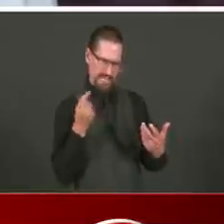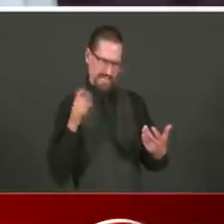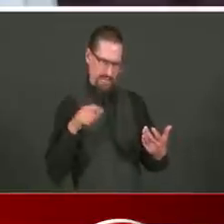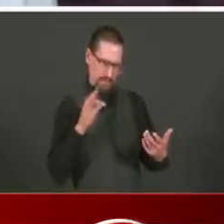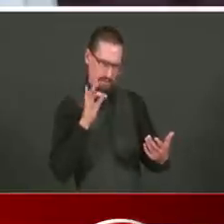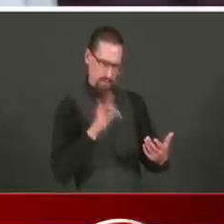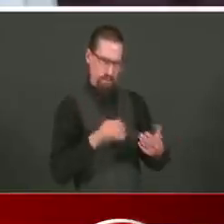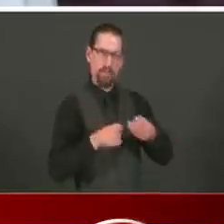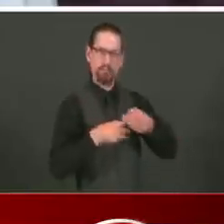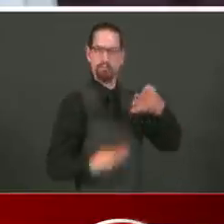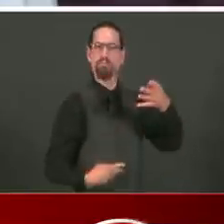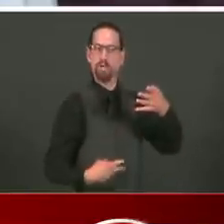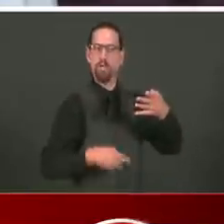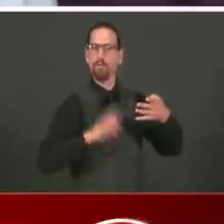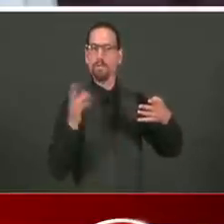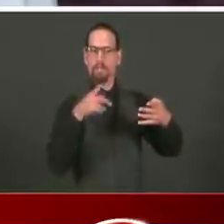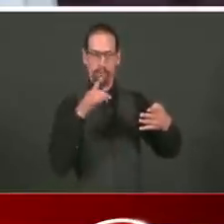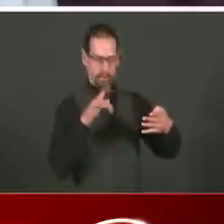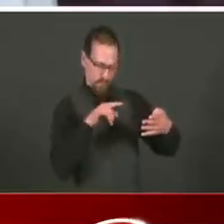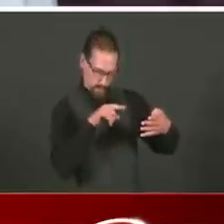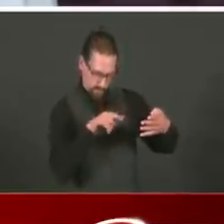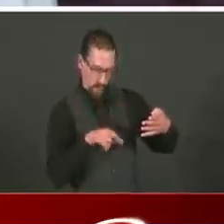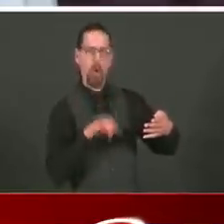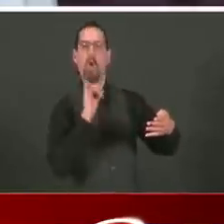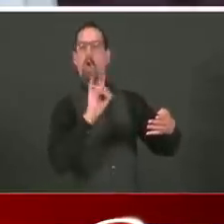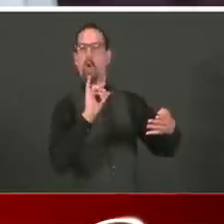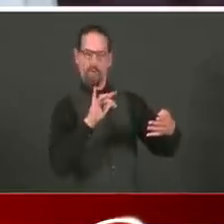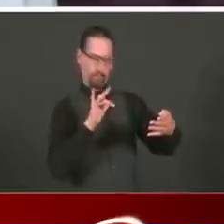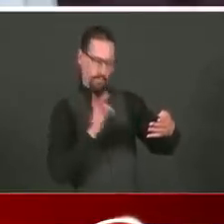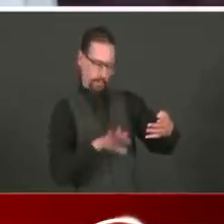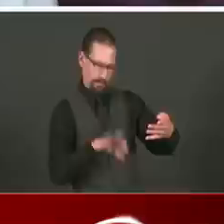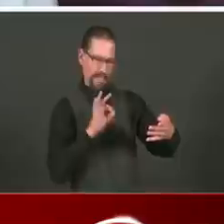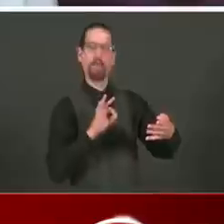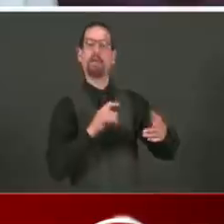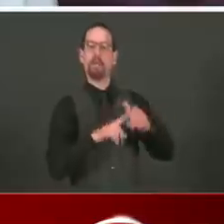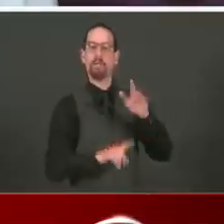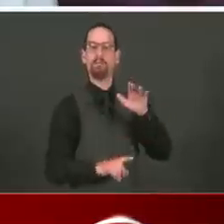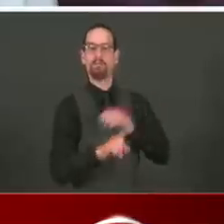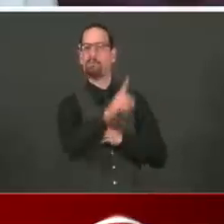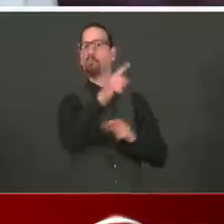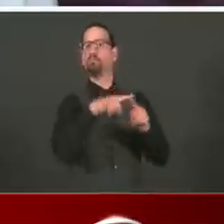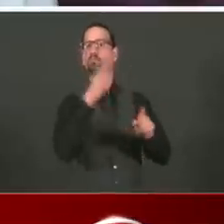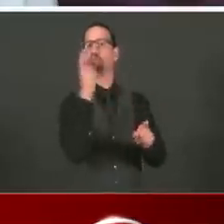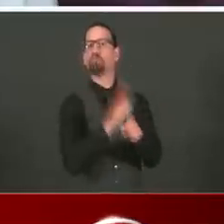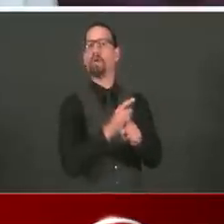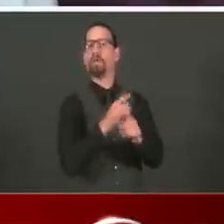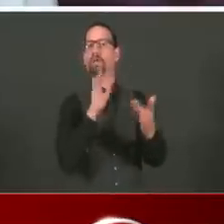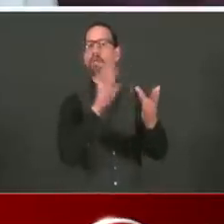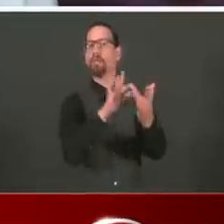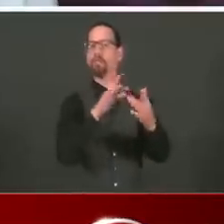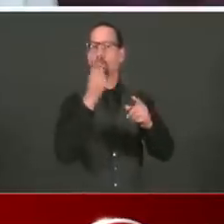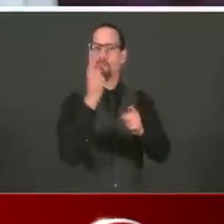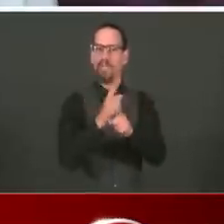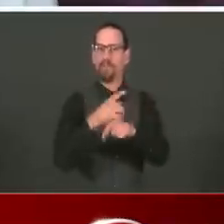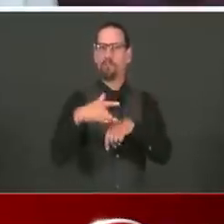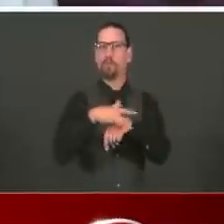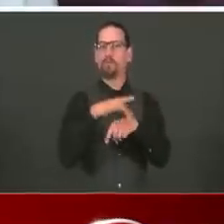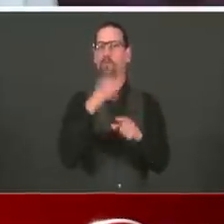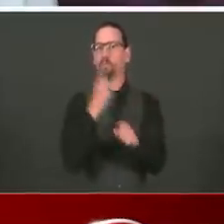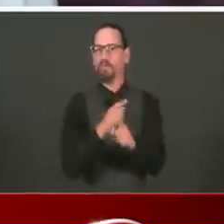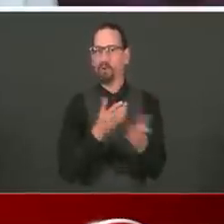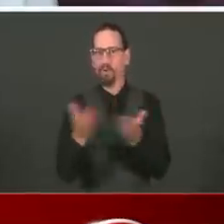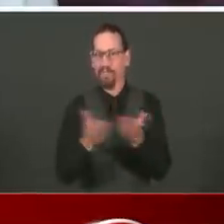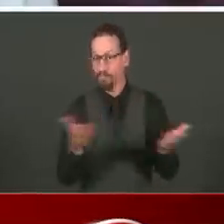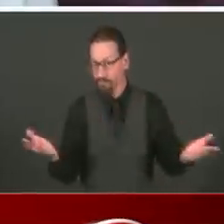I know this is a stressful time. And then finally, we've beefed up the frequently asked questions portion of the app,